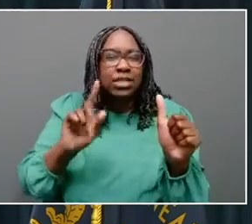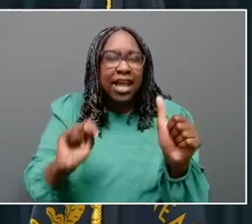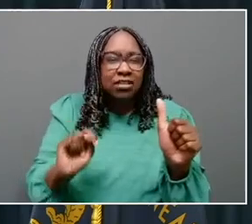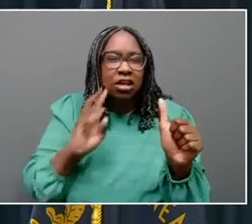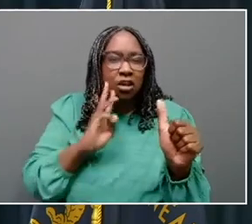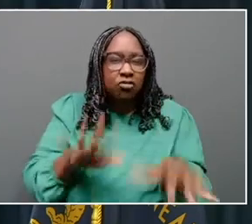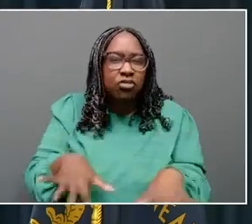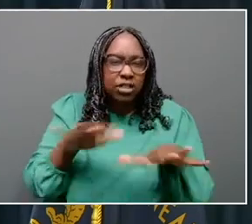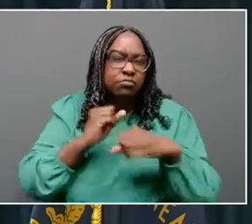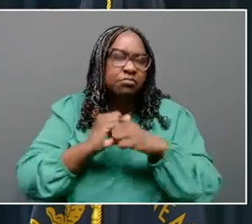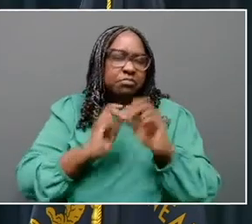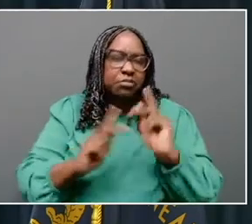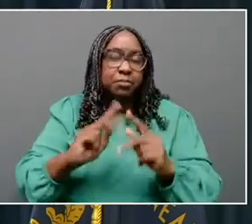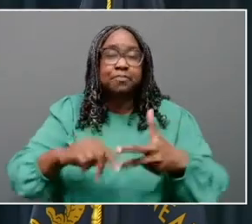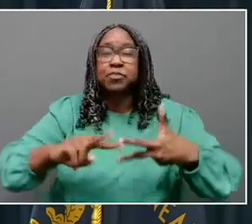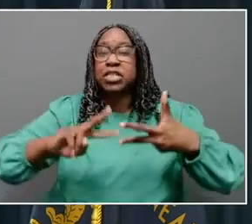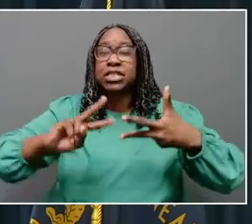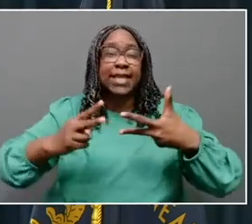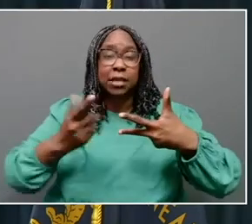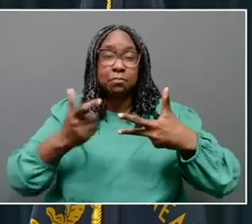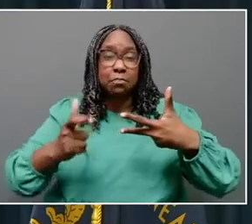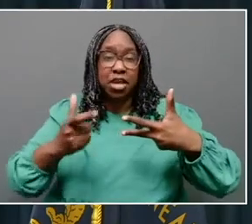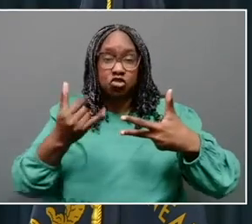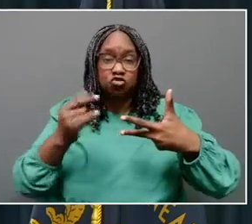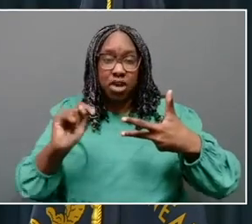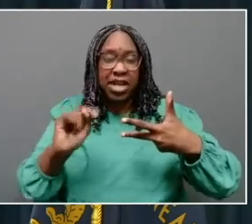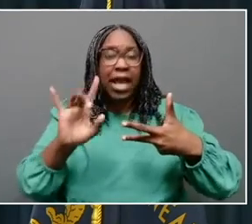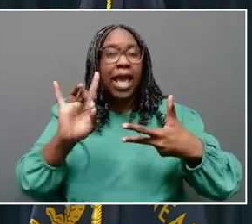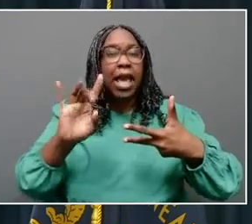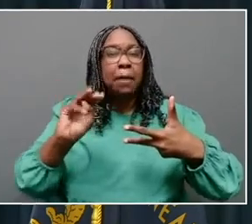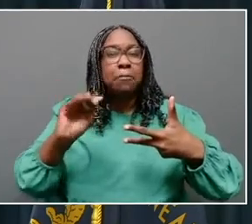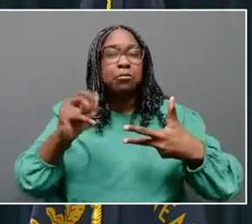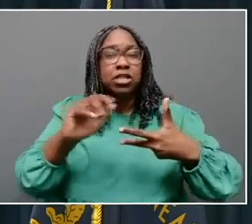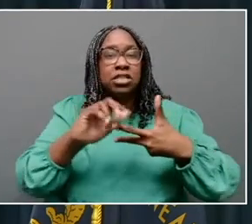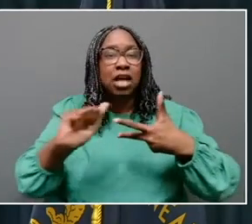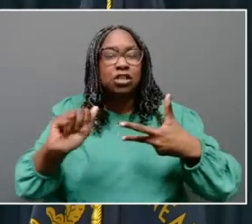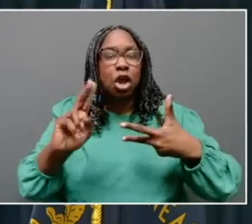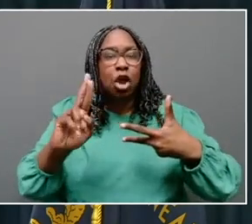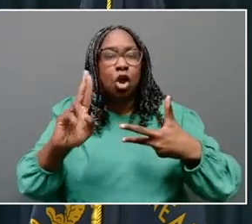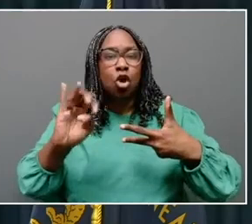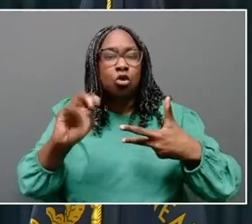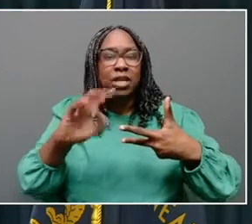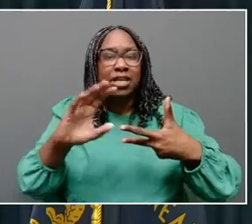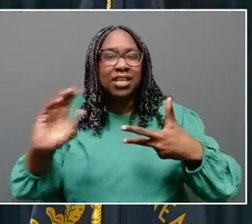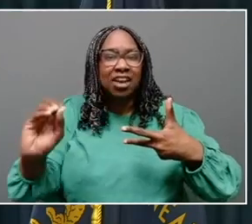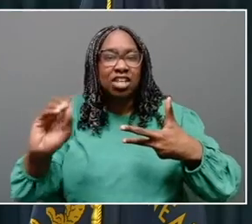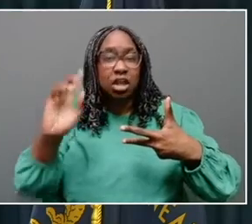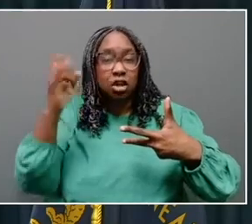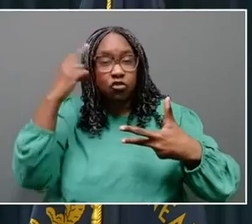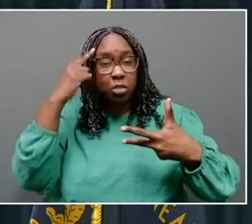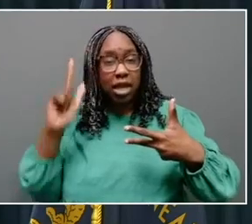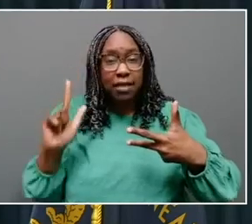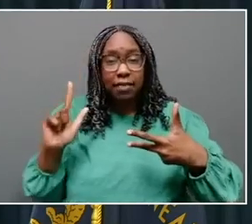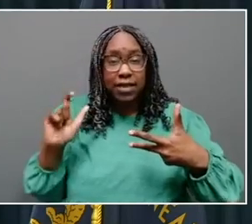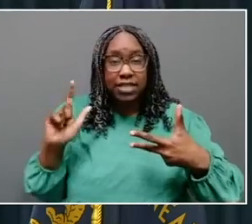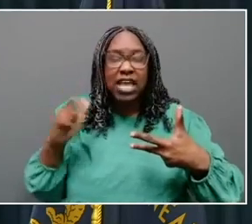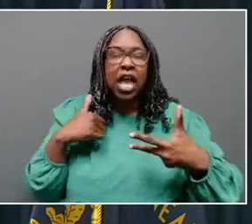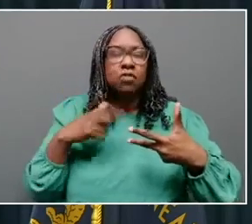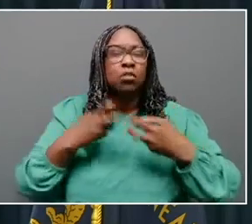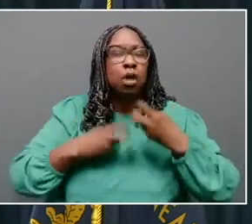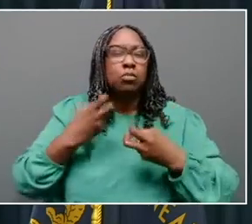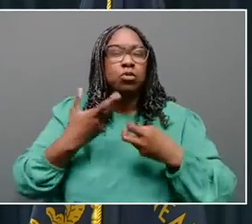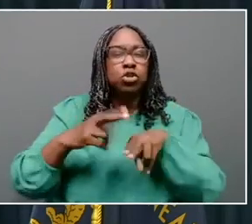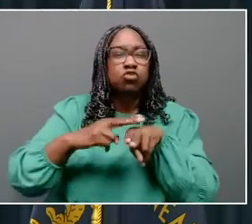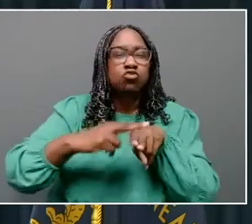big transportation grant was $8 million to the Urban County Government in Lexington to fix a longstanding problem with the railroad overpass